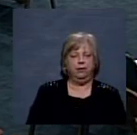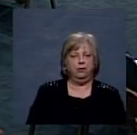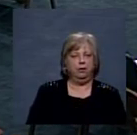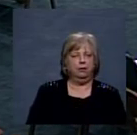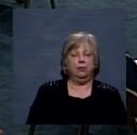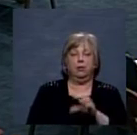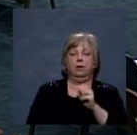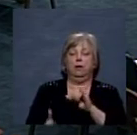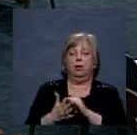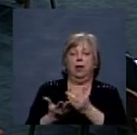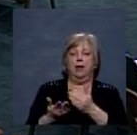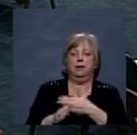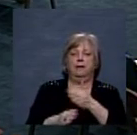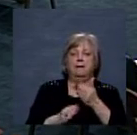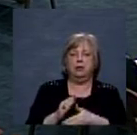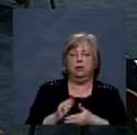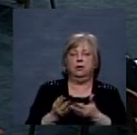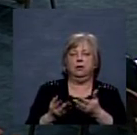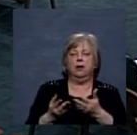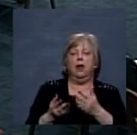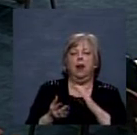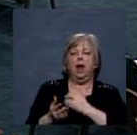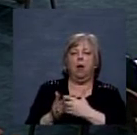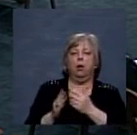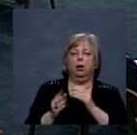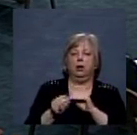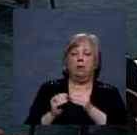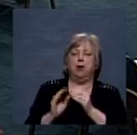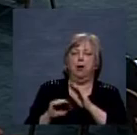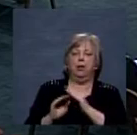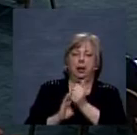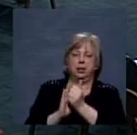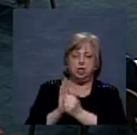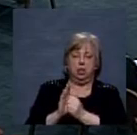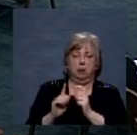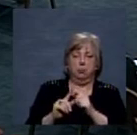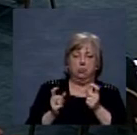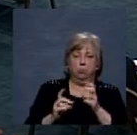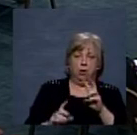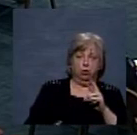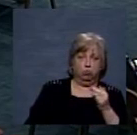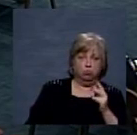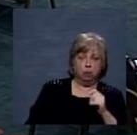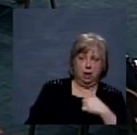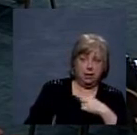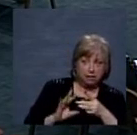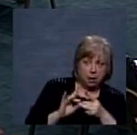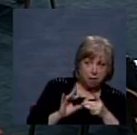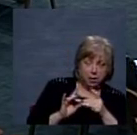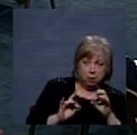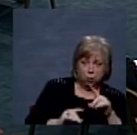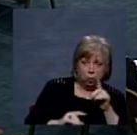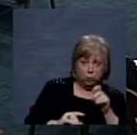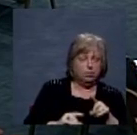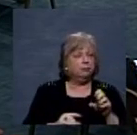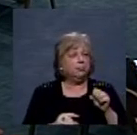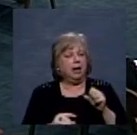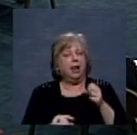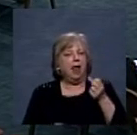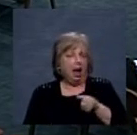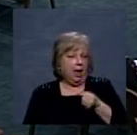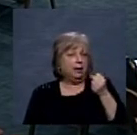So that concludes the agenda items. Director Wright has a comment or a question. Go yes. ahead, please. Mr. Moore, I held this until